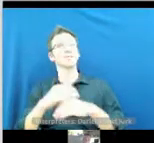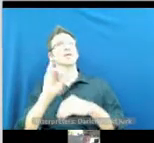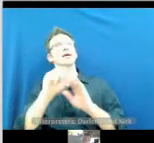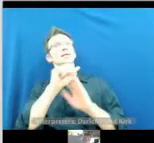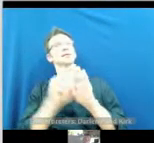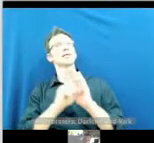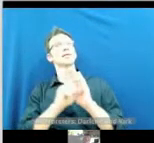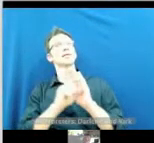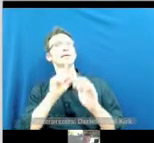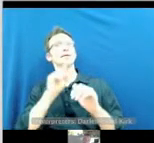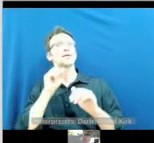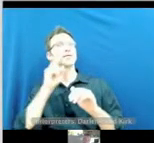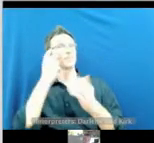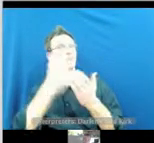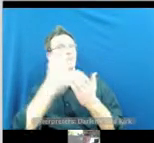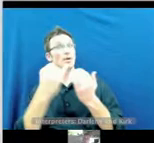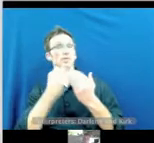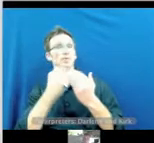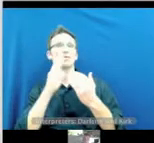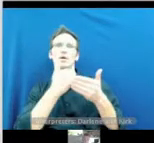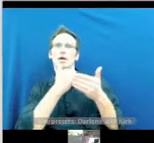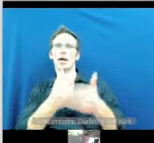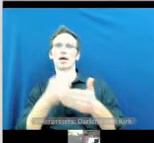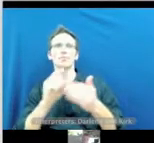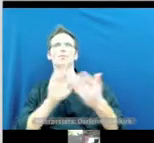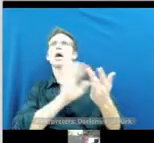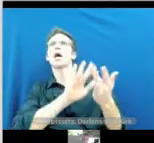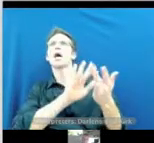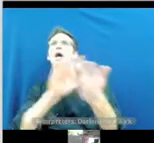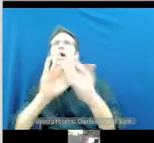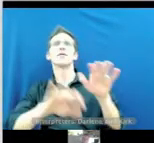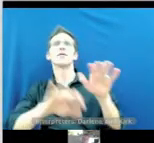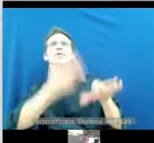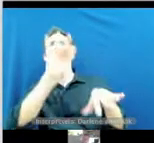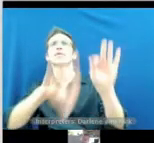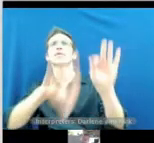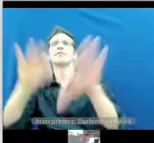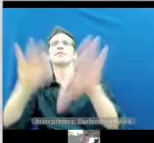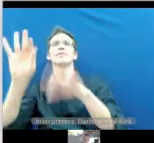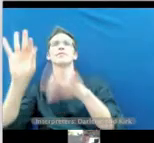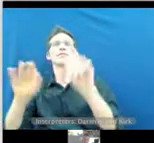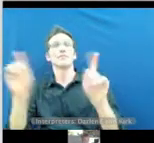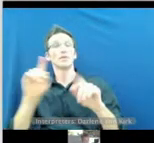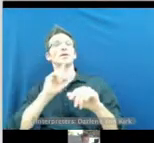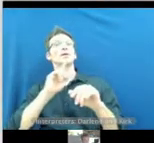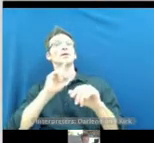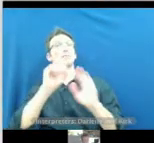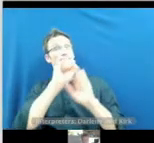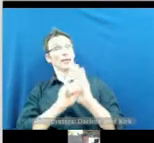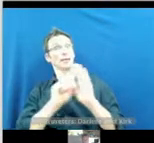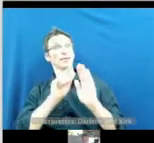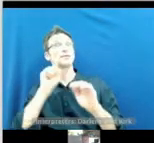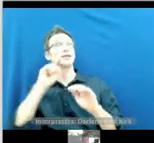are going to be your connection, because what the state deafblind projects know, they know where the kids are. They know